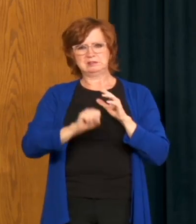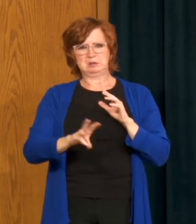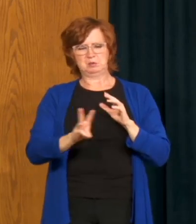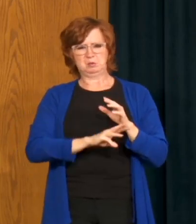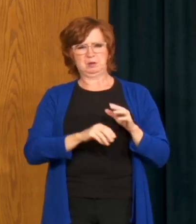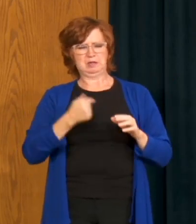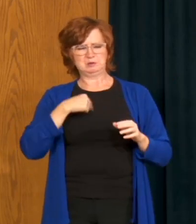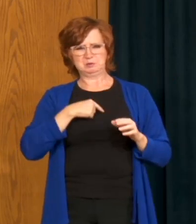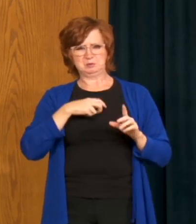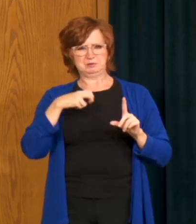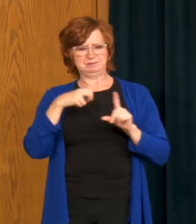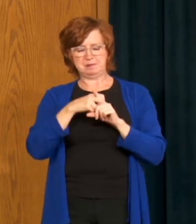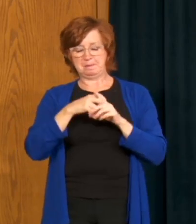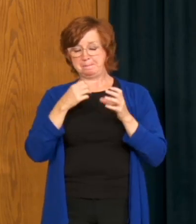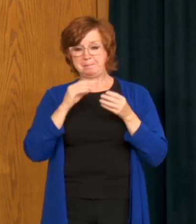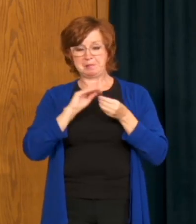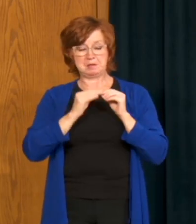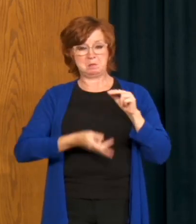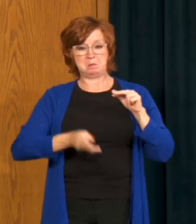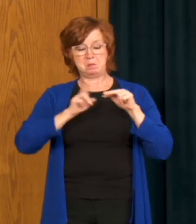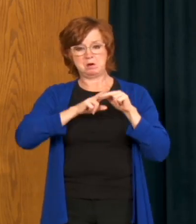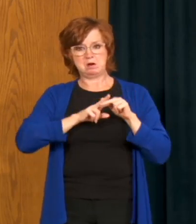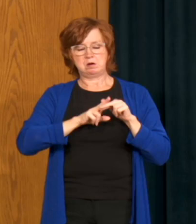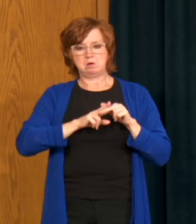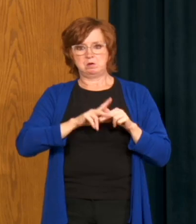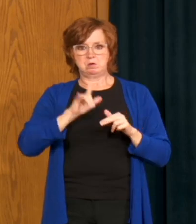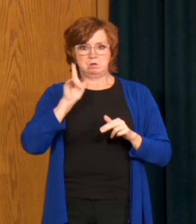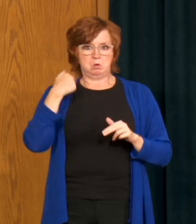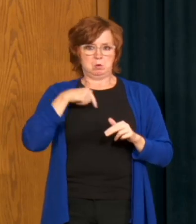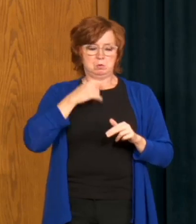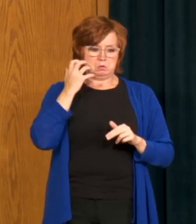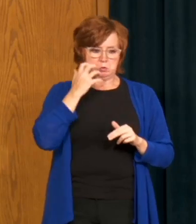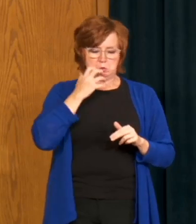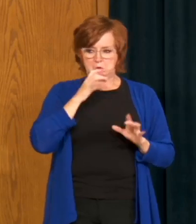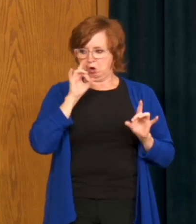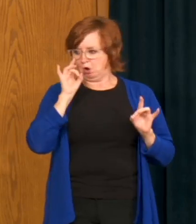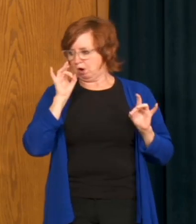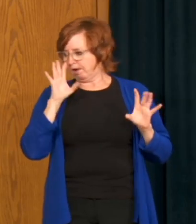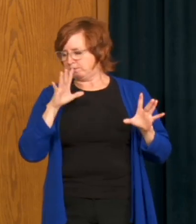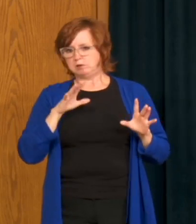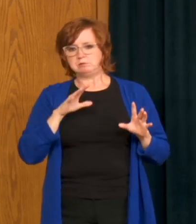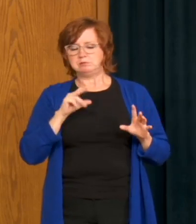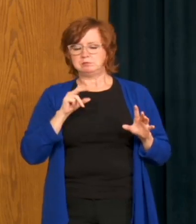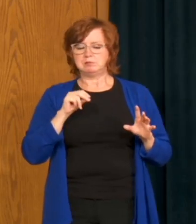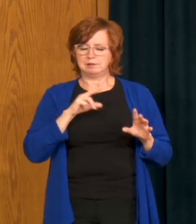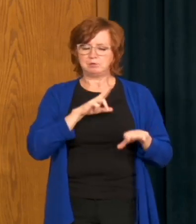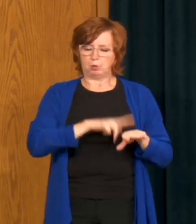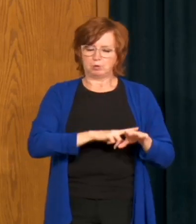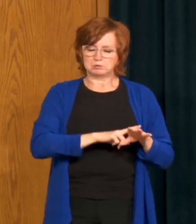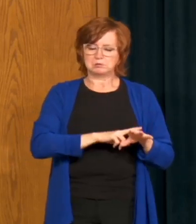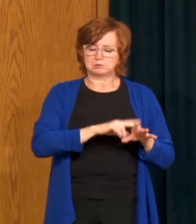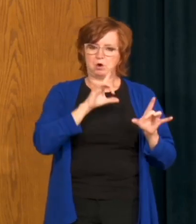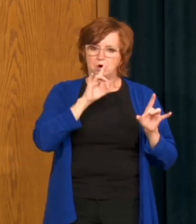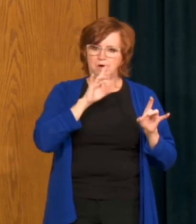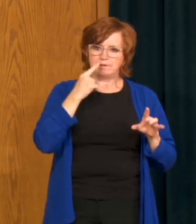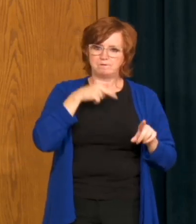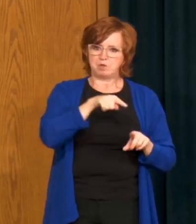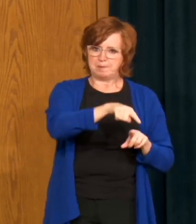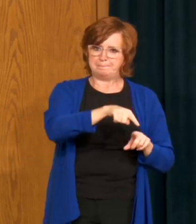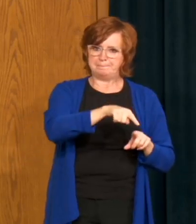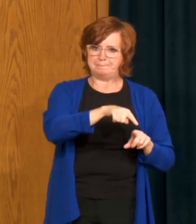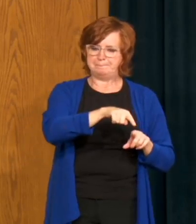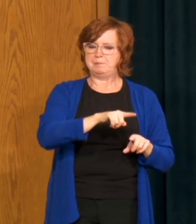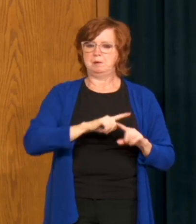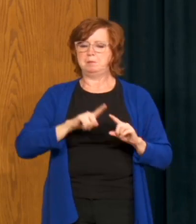they aren't, and of course they are a concern for the impacted communities, but we at least understand the transmission and we can work with the communities to